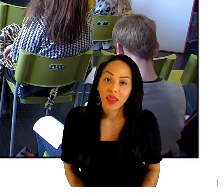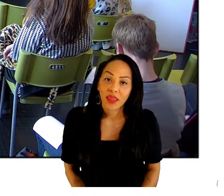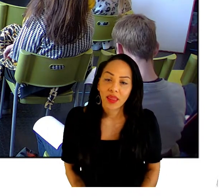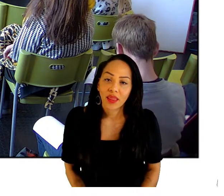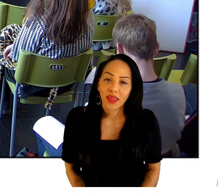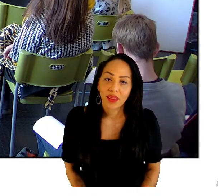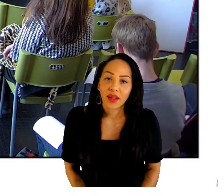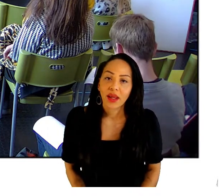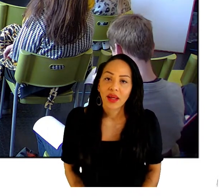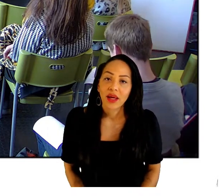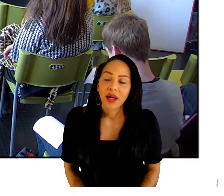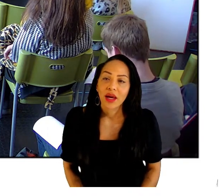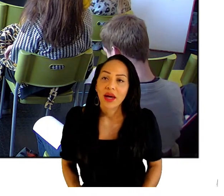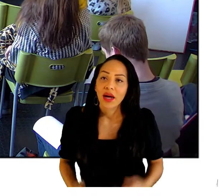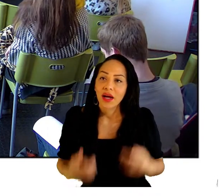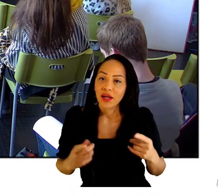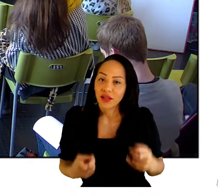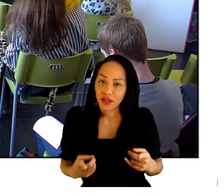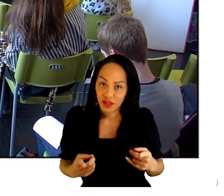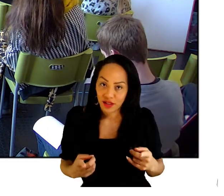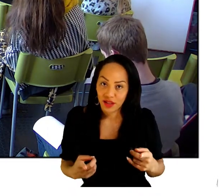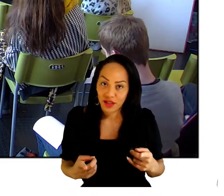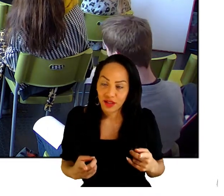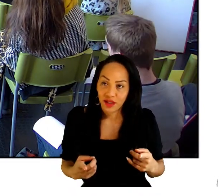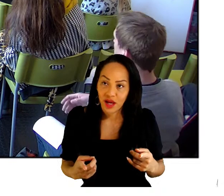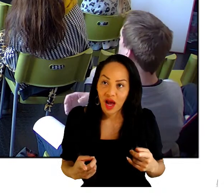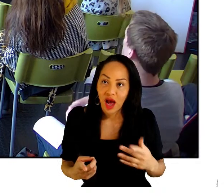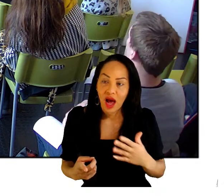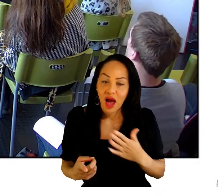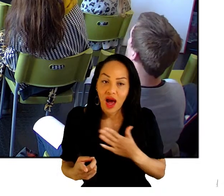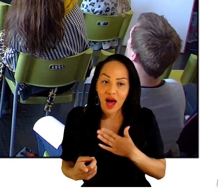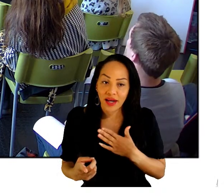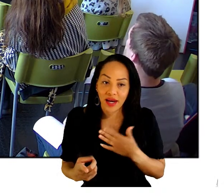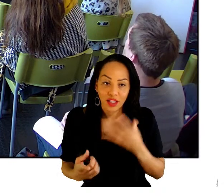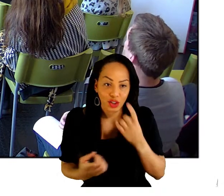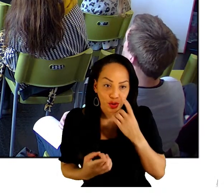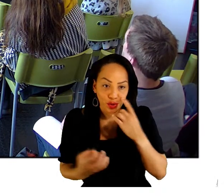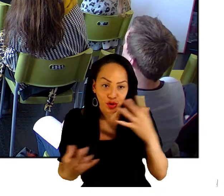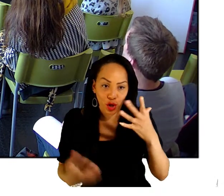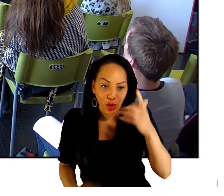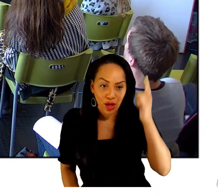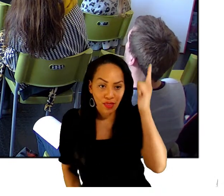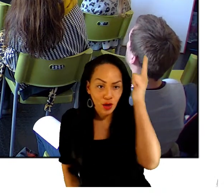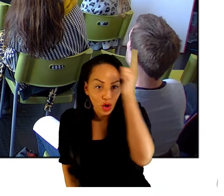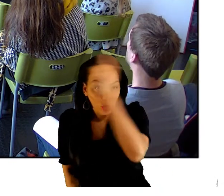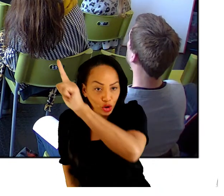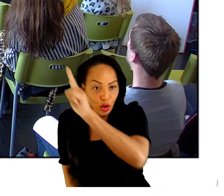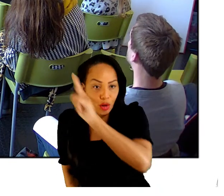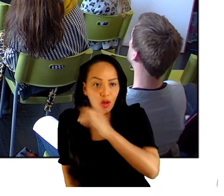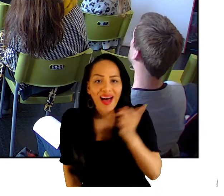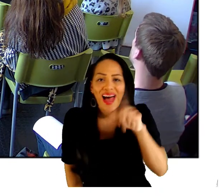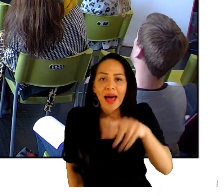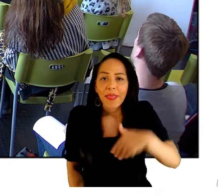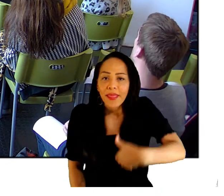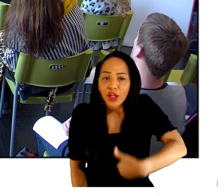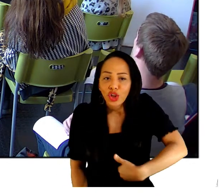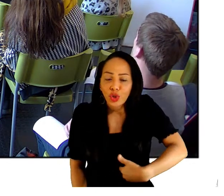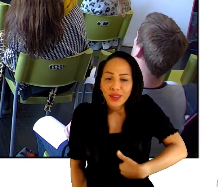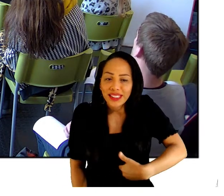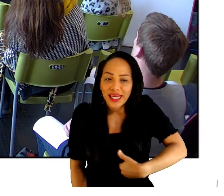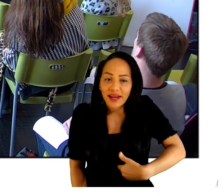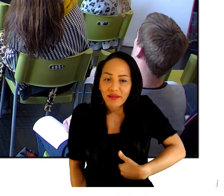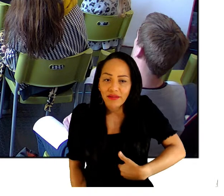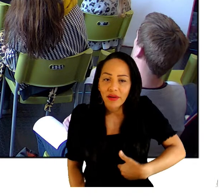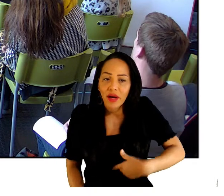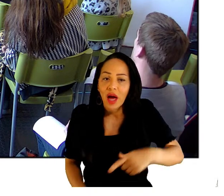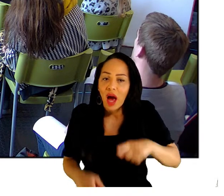duality between logical and intuitive. I think that's the way that I